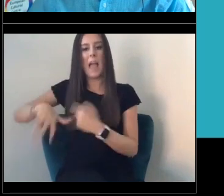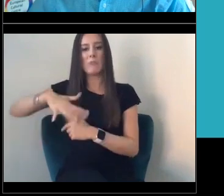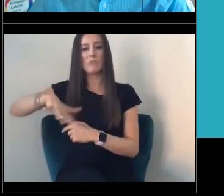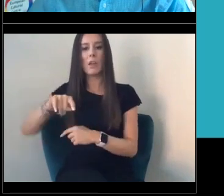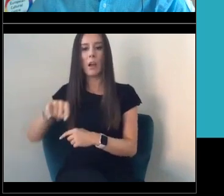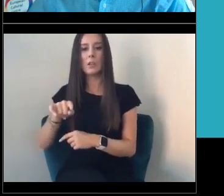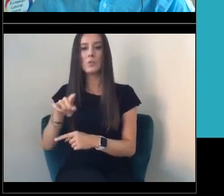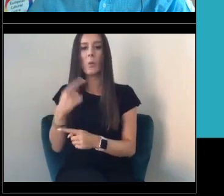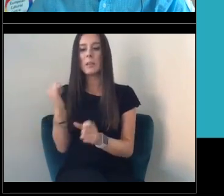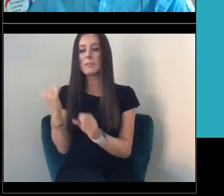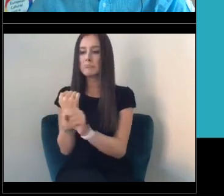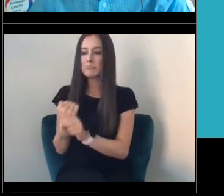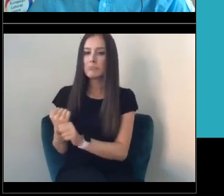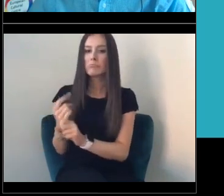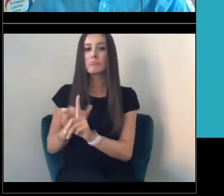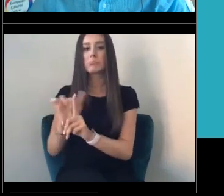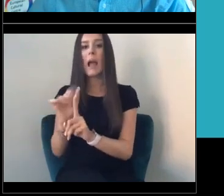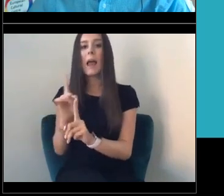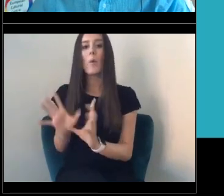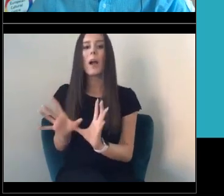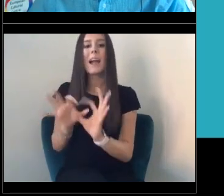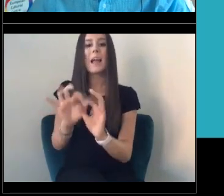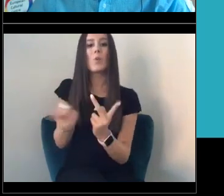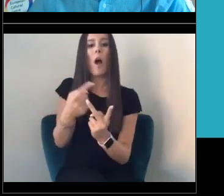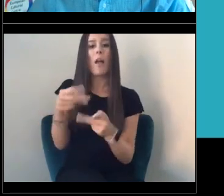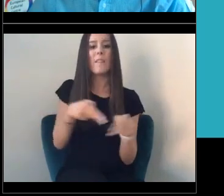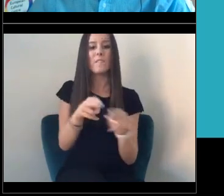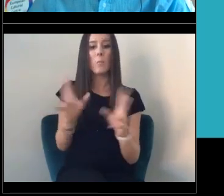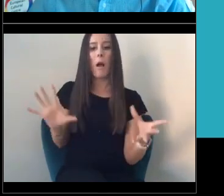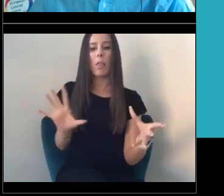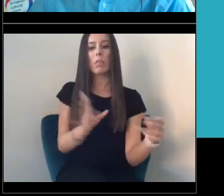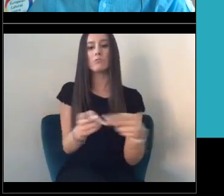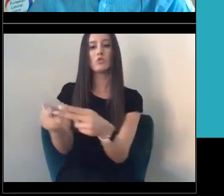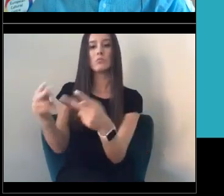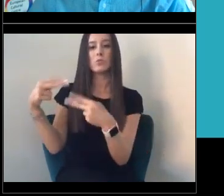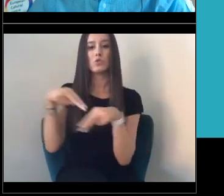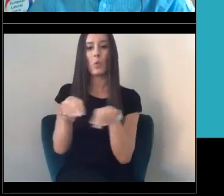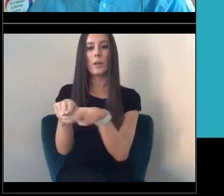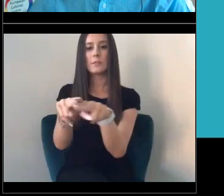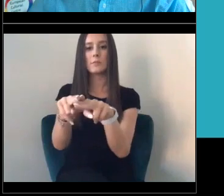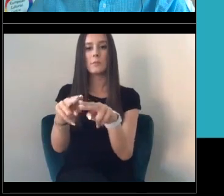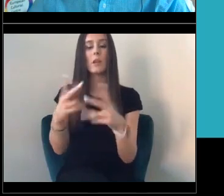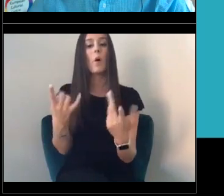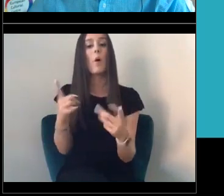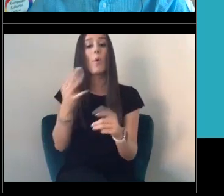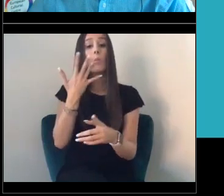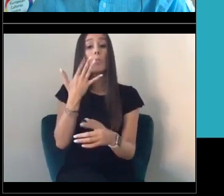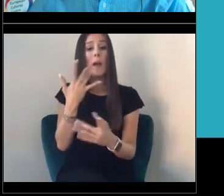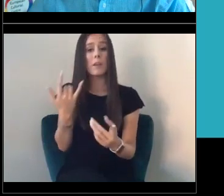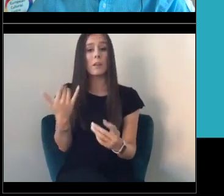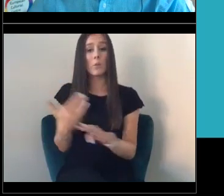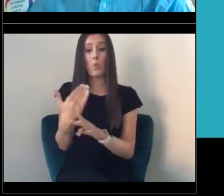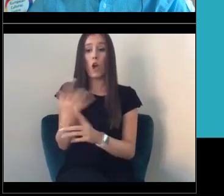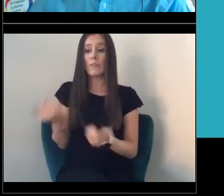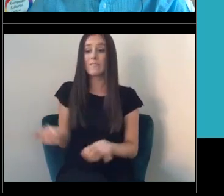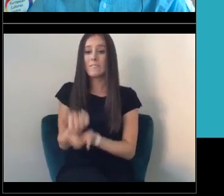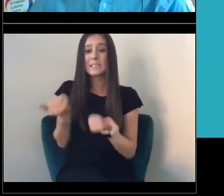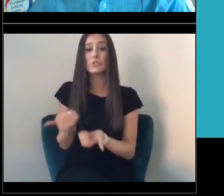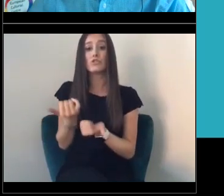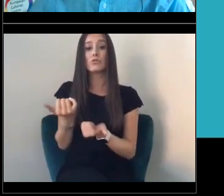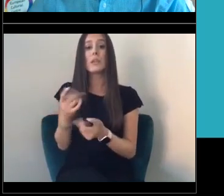So it will connect with other footpaths across the area. And once upgrade works are complete, the path and play area